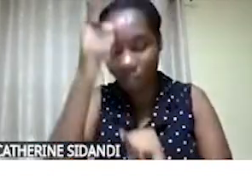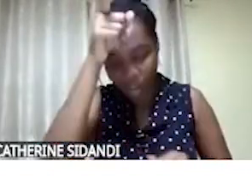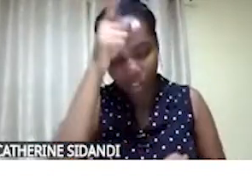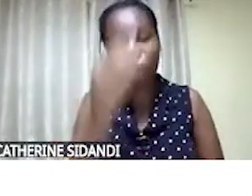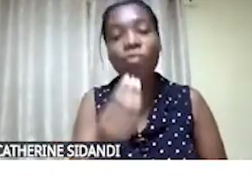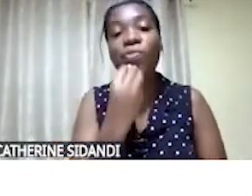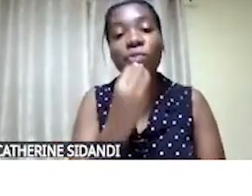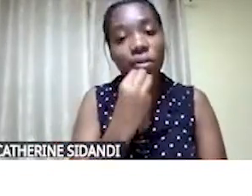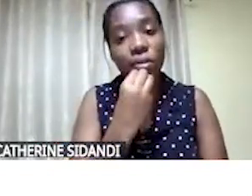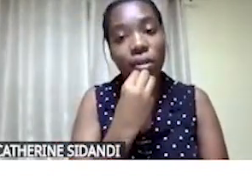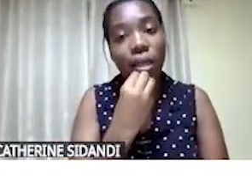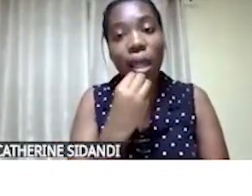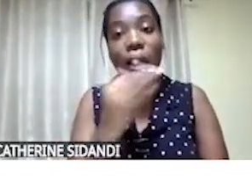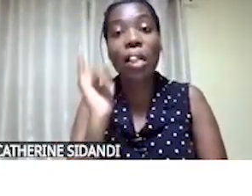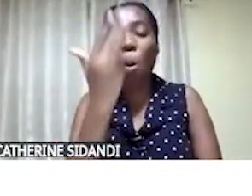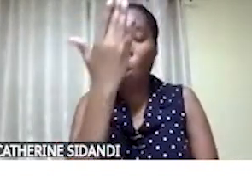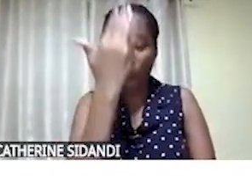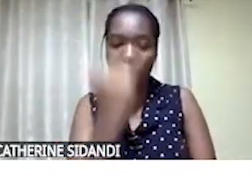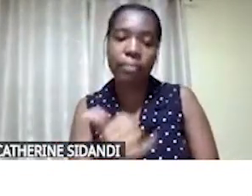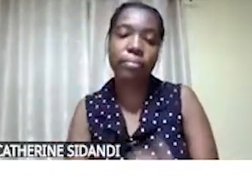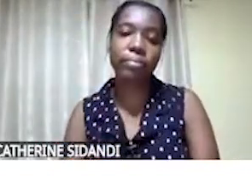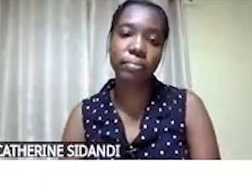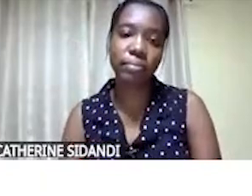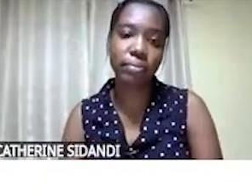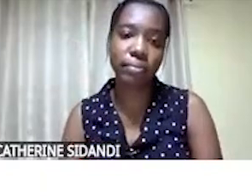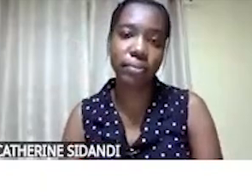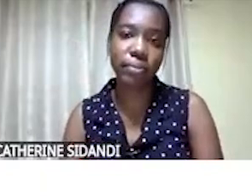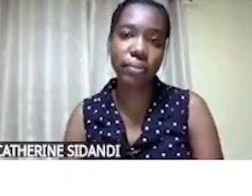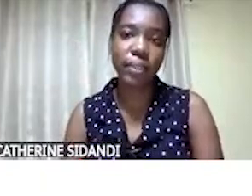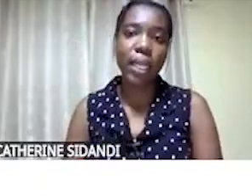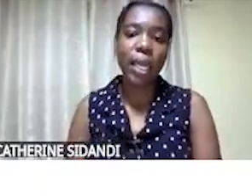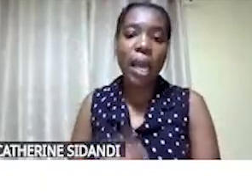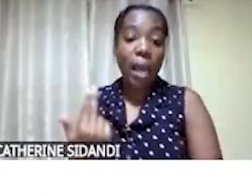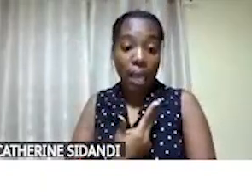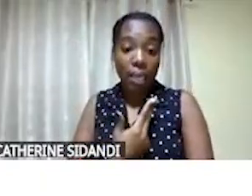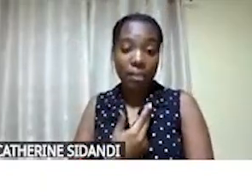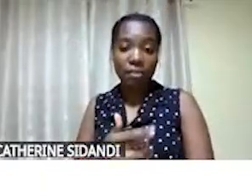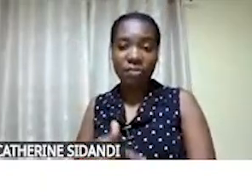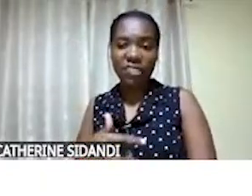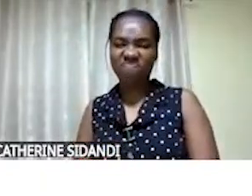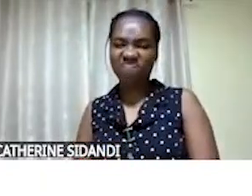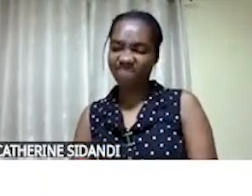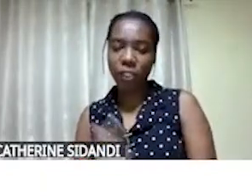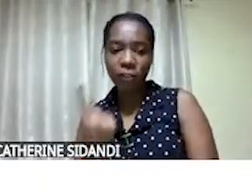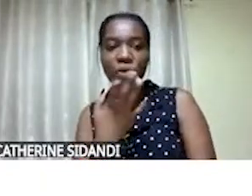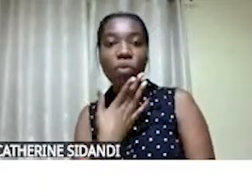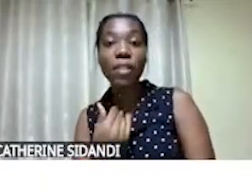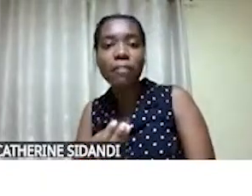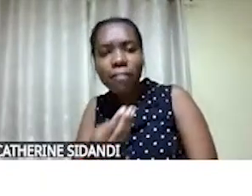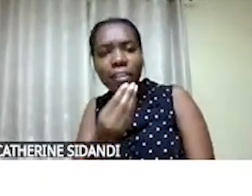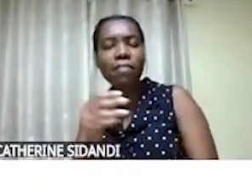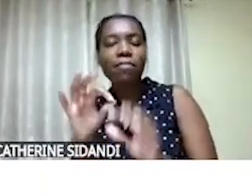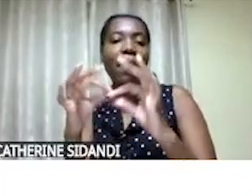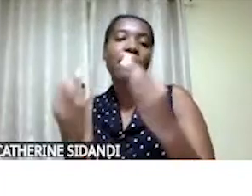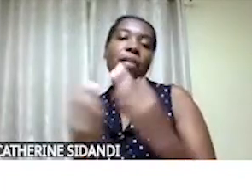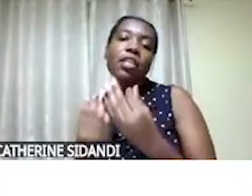And that is their why. Yeah. That us as our why, we just want to feed families with organic meals. And then